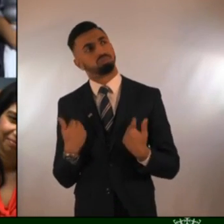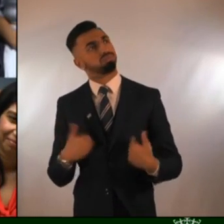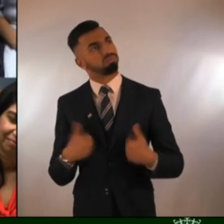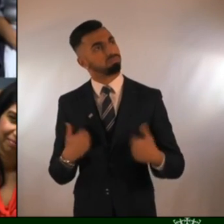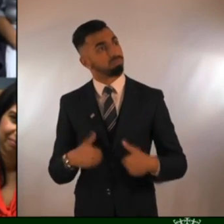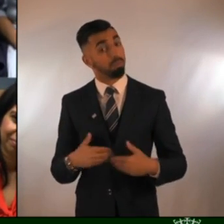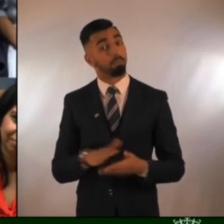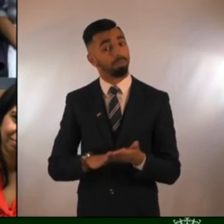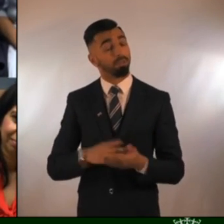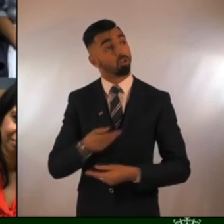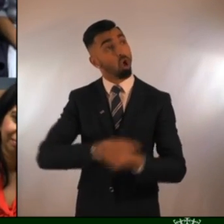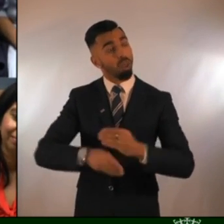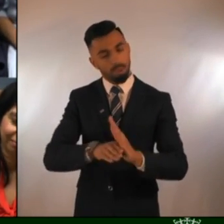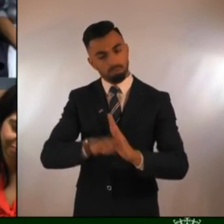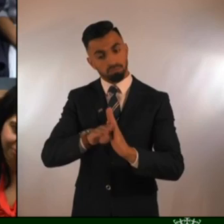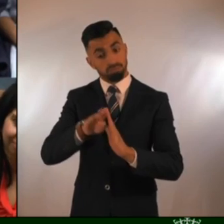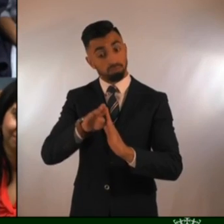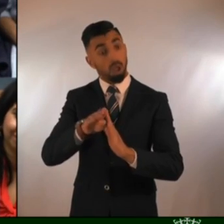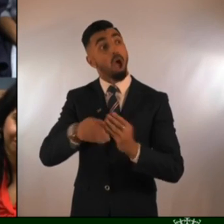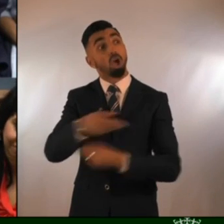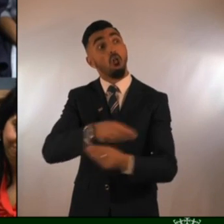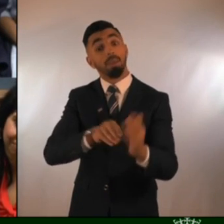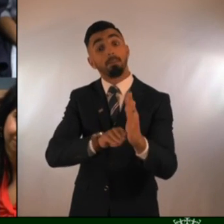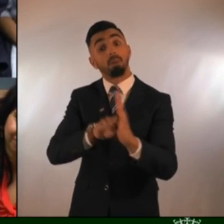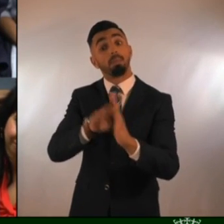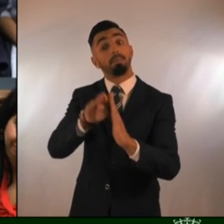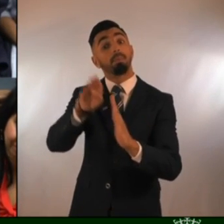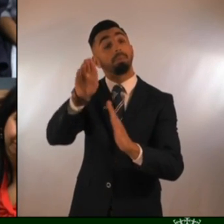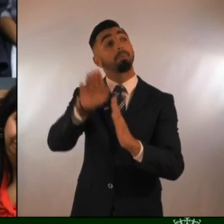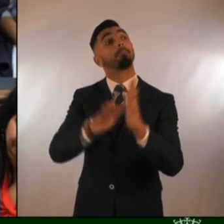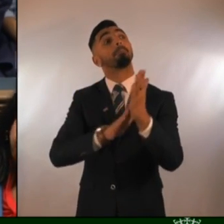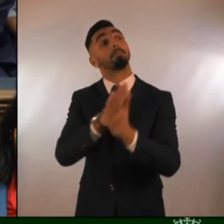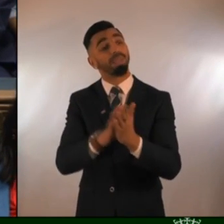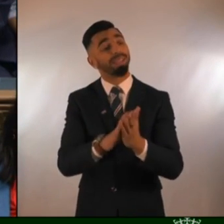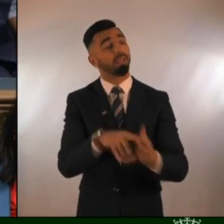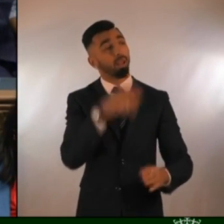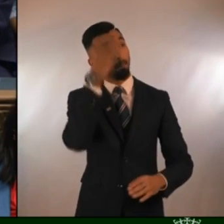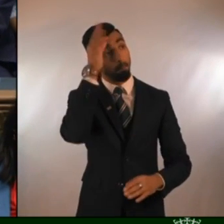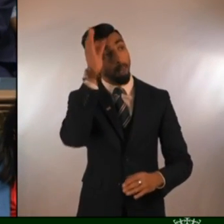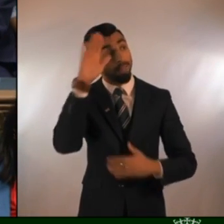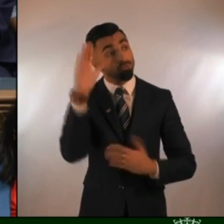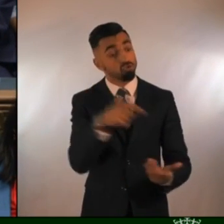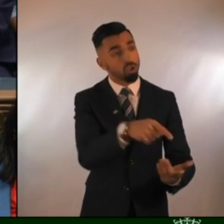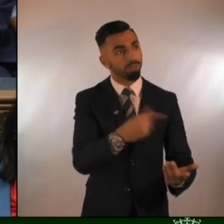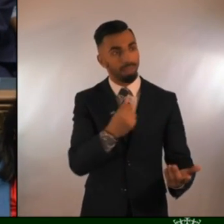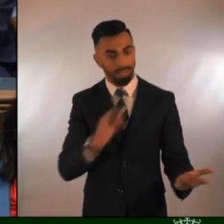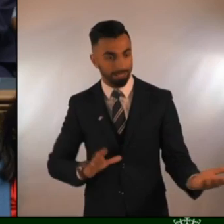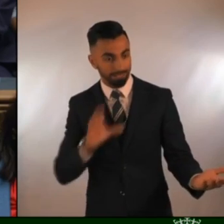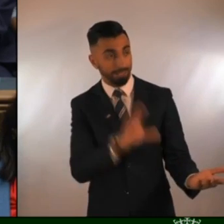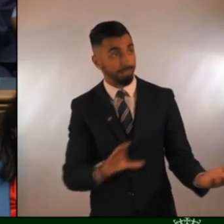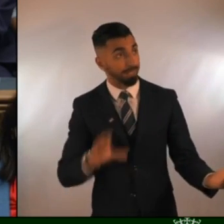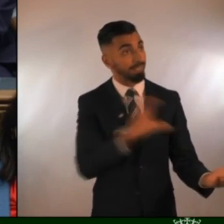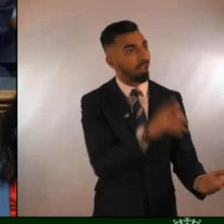economy can we invest in our public services. And only by investing in our public services, the people's